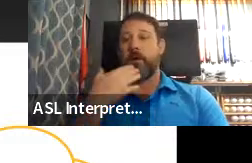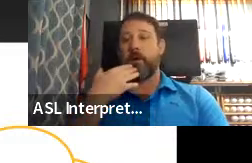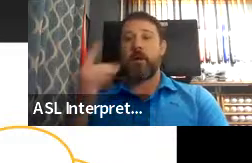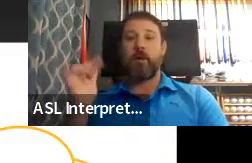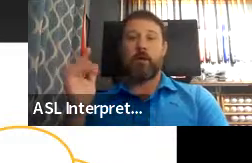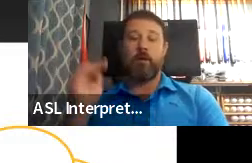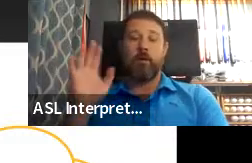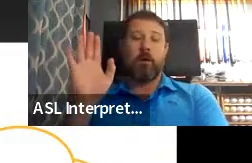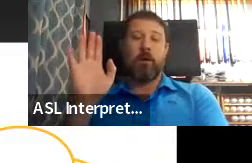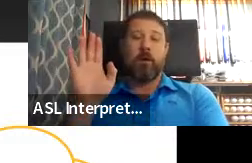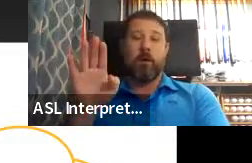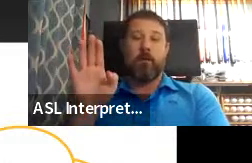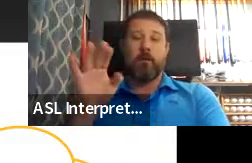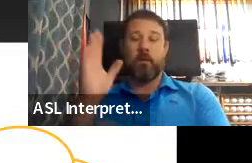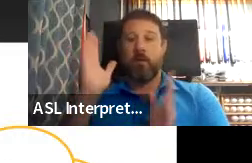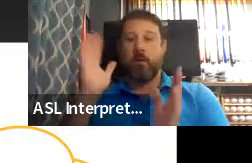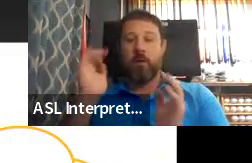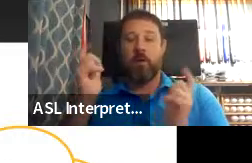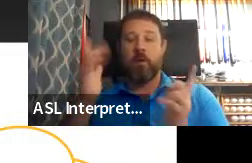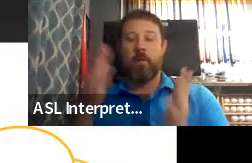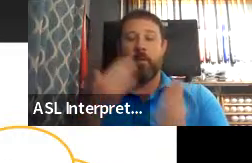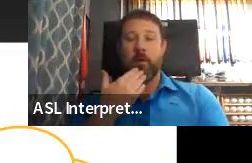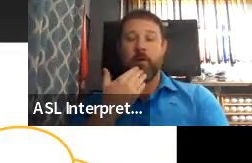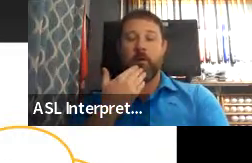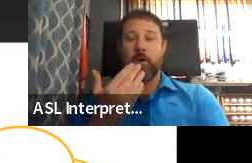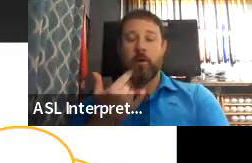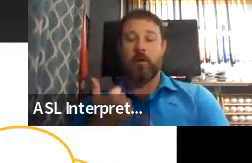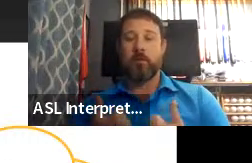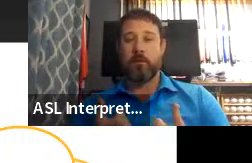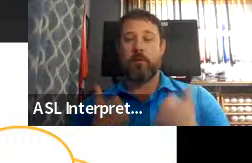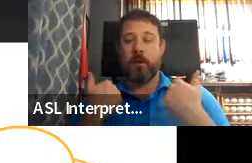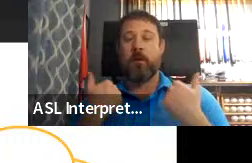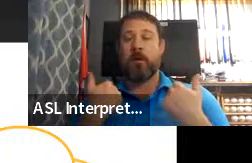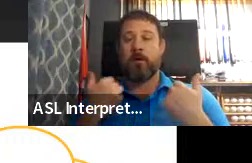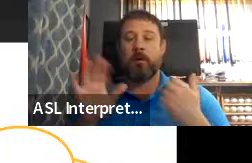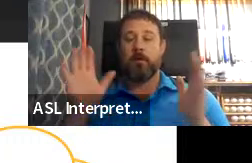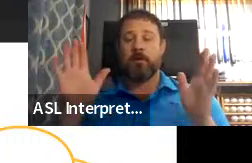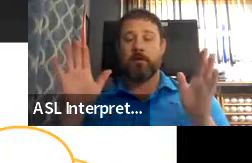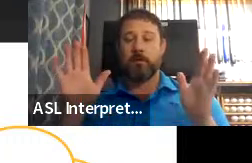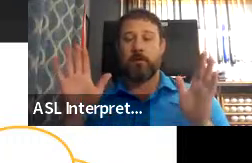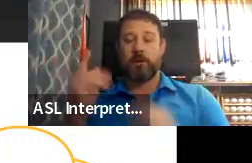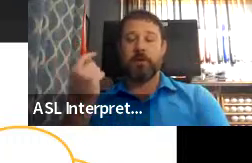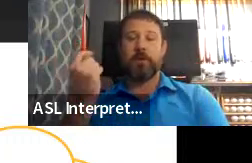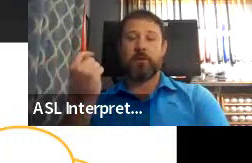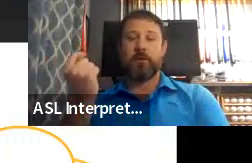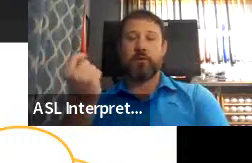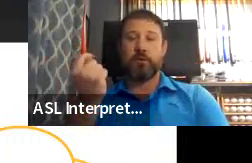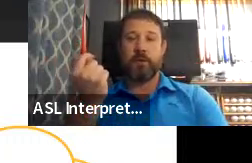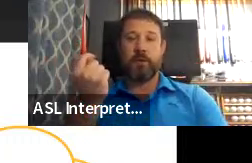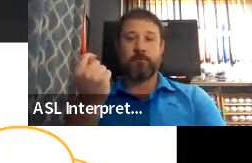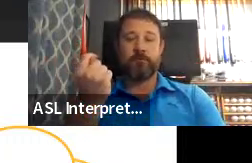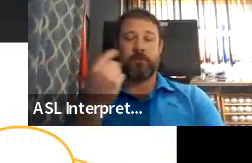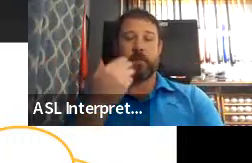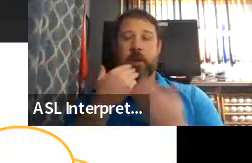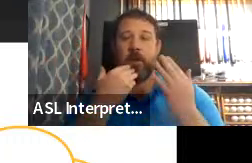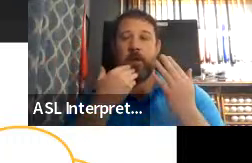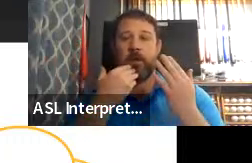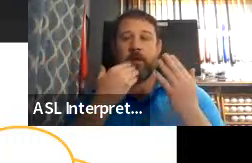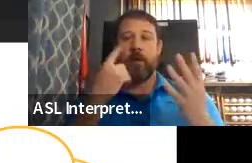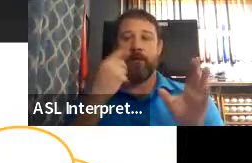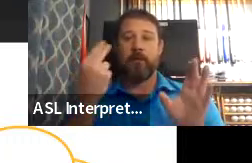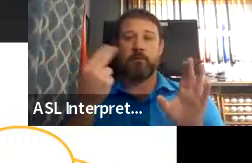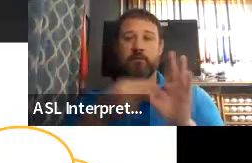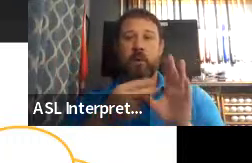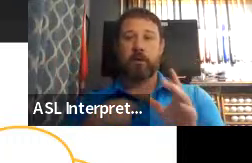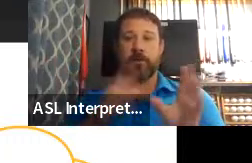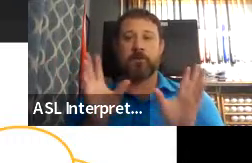everybody. Hope you are doing well and thriving on this great Tuesday. Thanks for joining us again for this